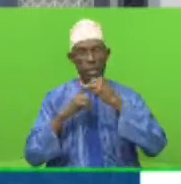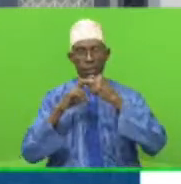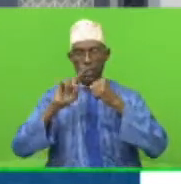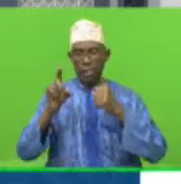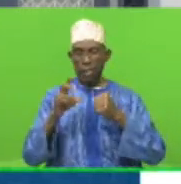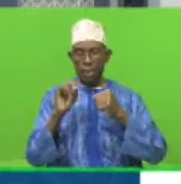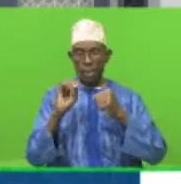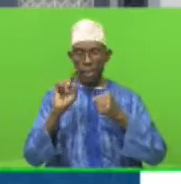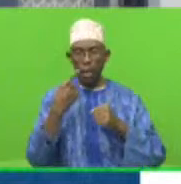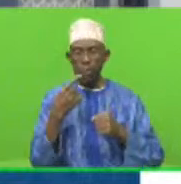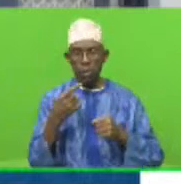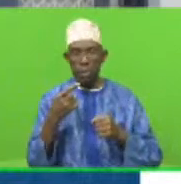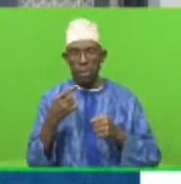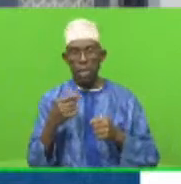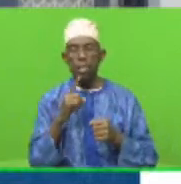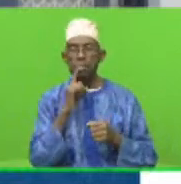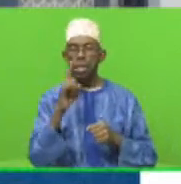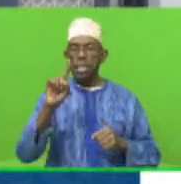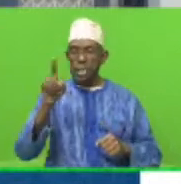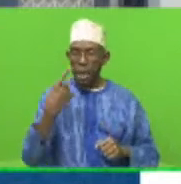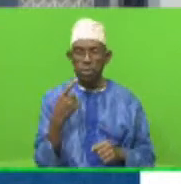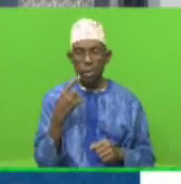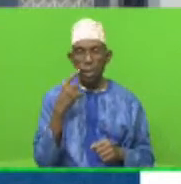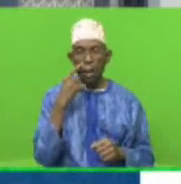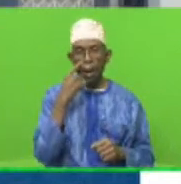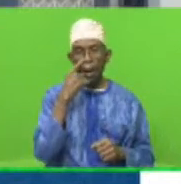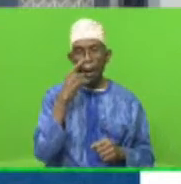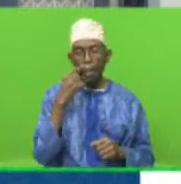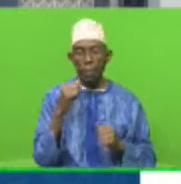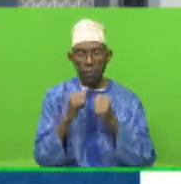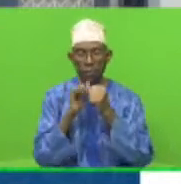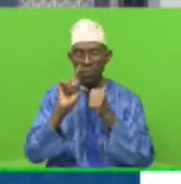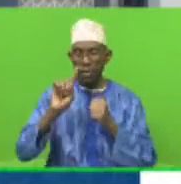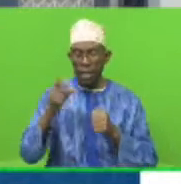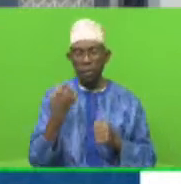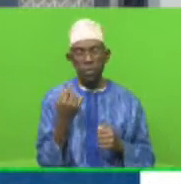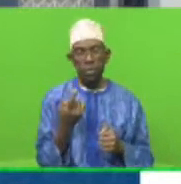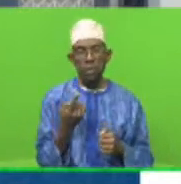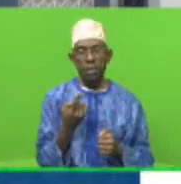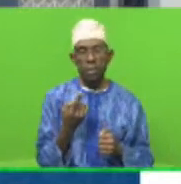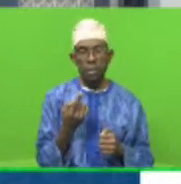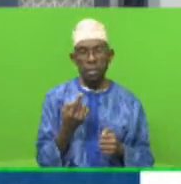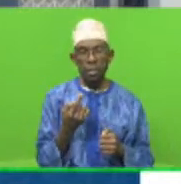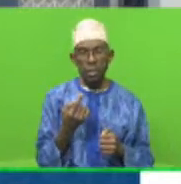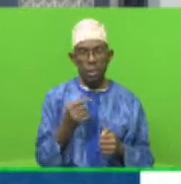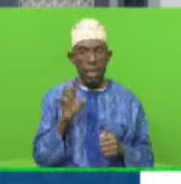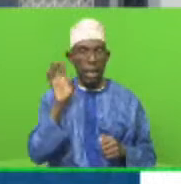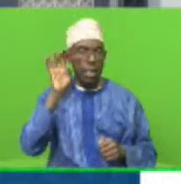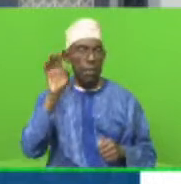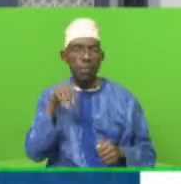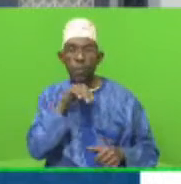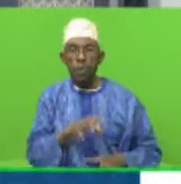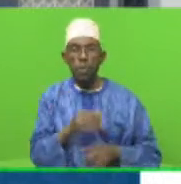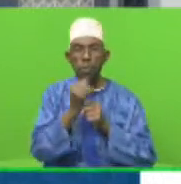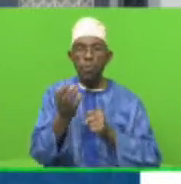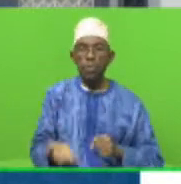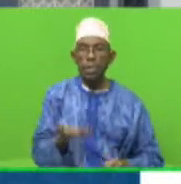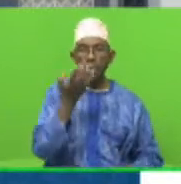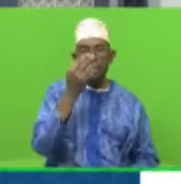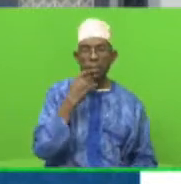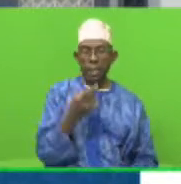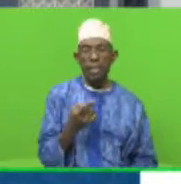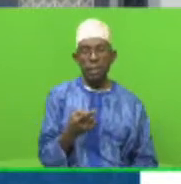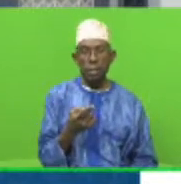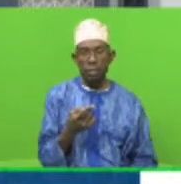70,000 Kenya shillings, 100,000 Kenya shillings, 15,000 Kenya shillings, and then you hear the Prophet sallallahu alaihi wasallam has